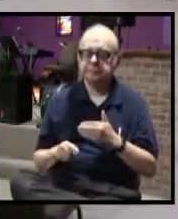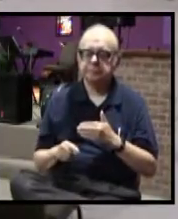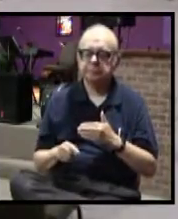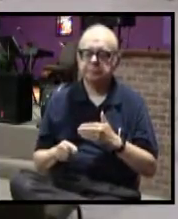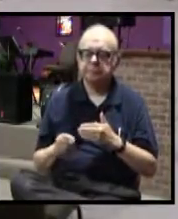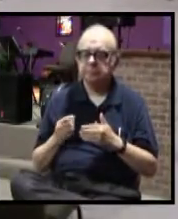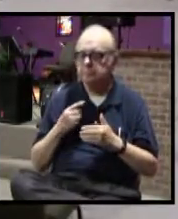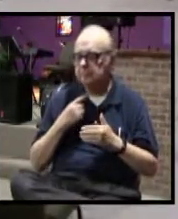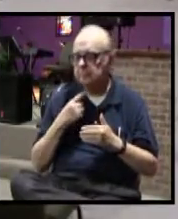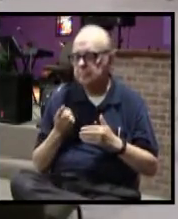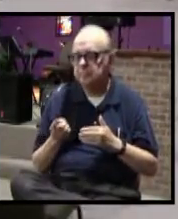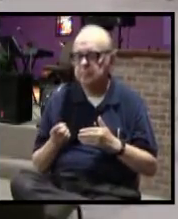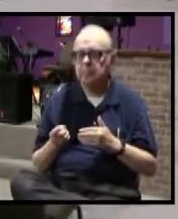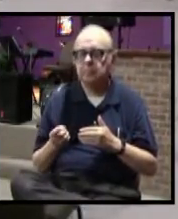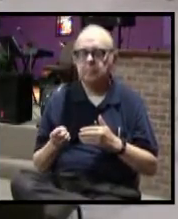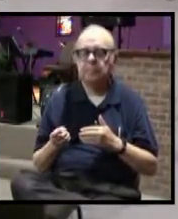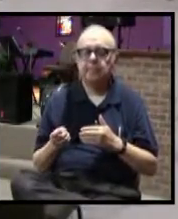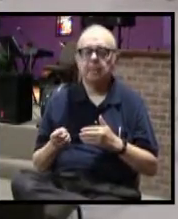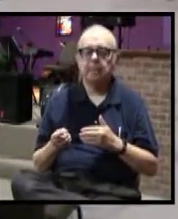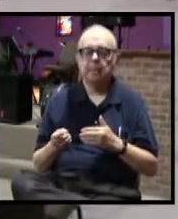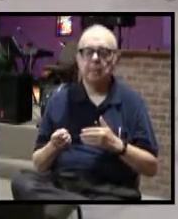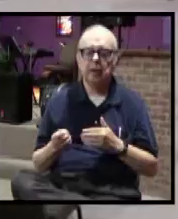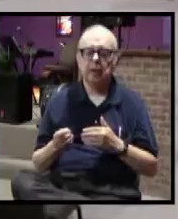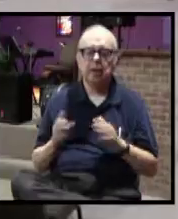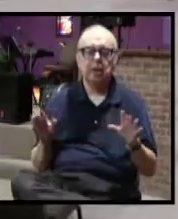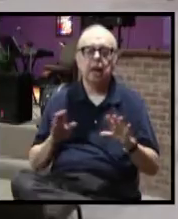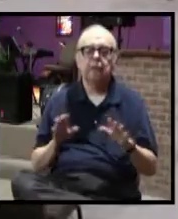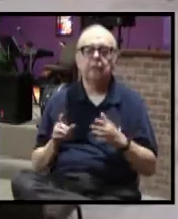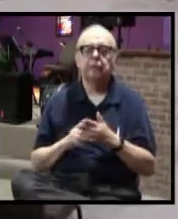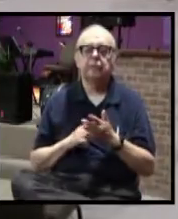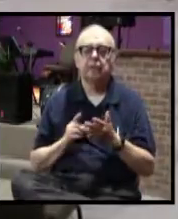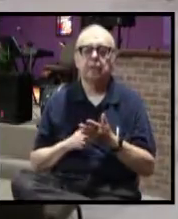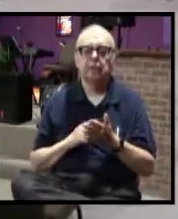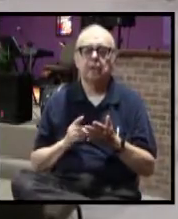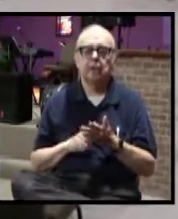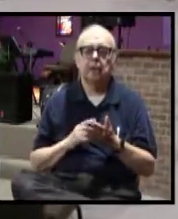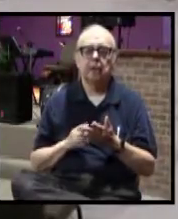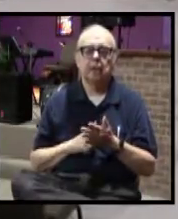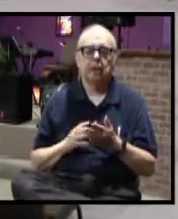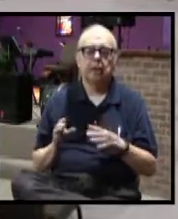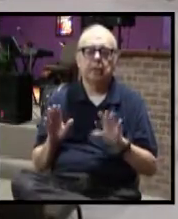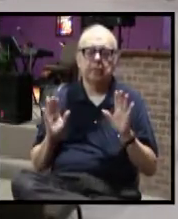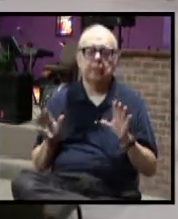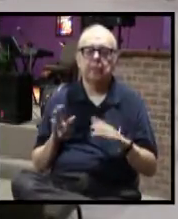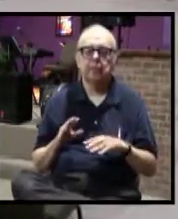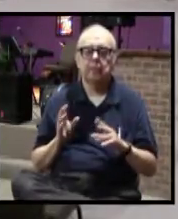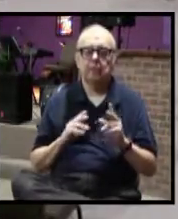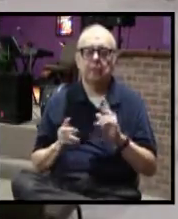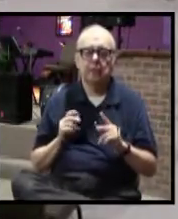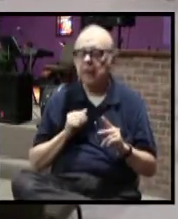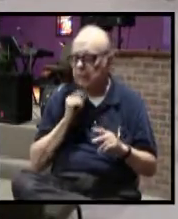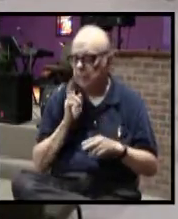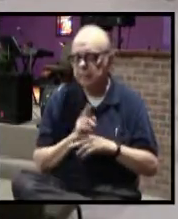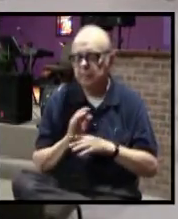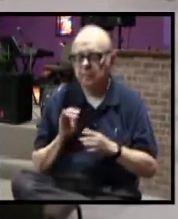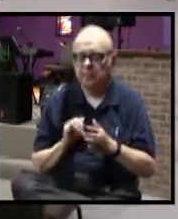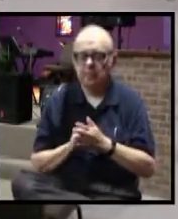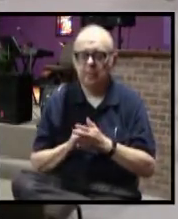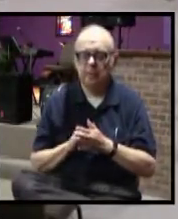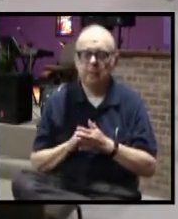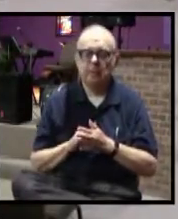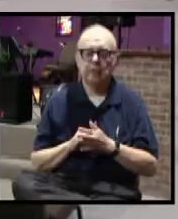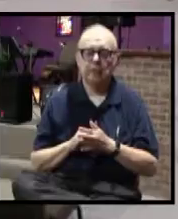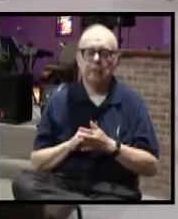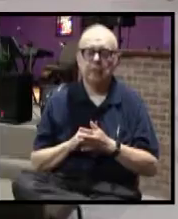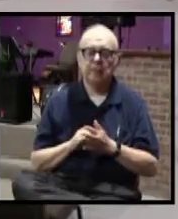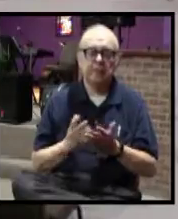needs the input, he will spontaneously clap his arms and make loud guttural sounds from time to time. It draws a lot of attention in public. If